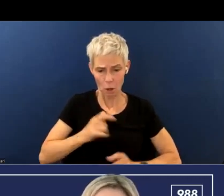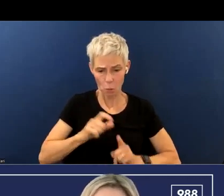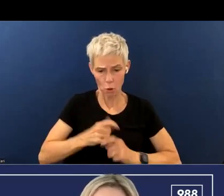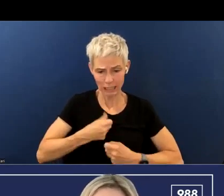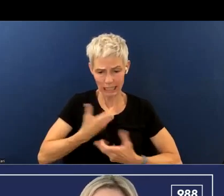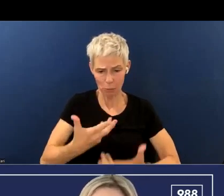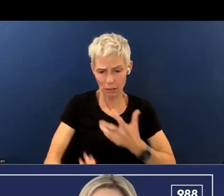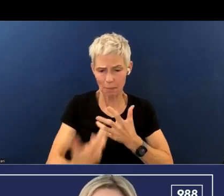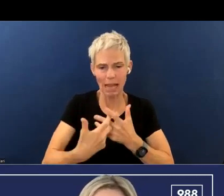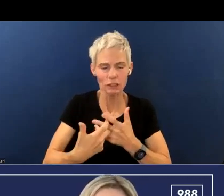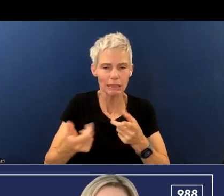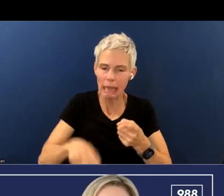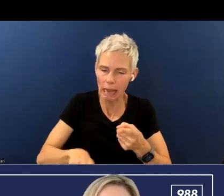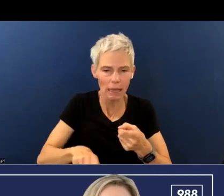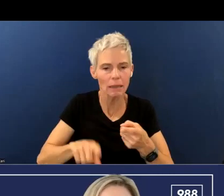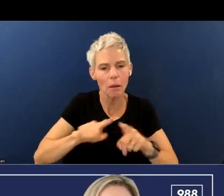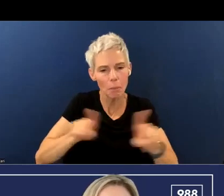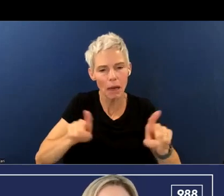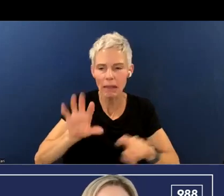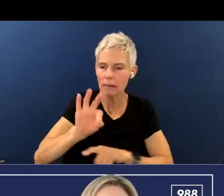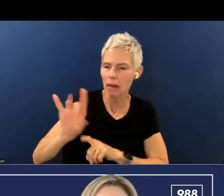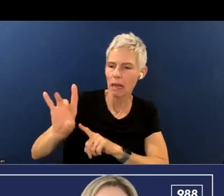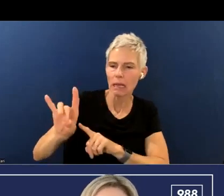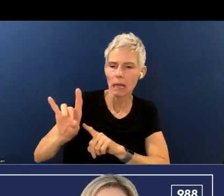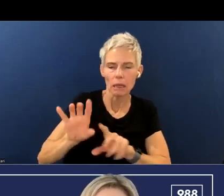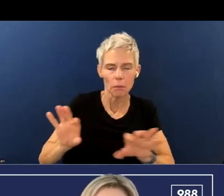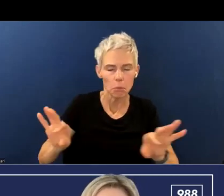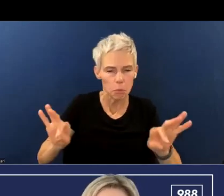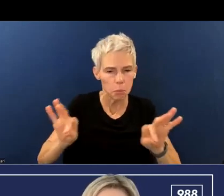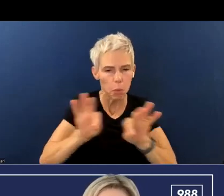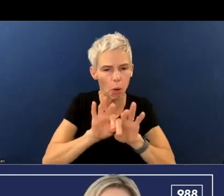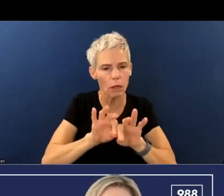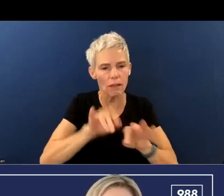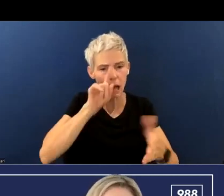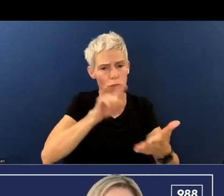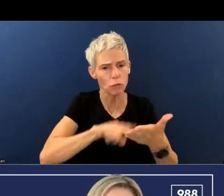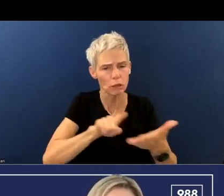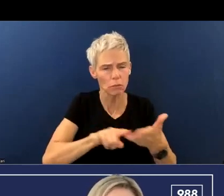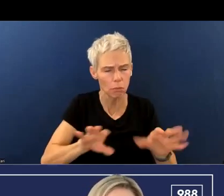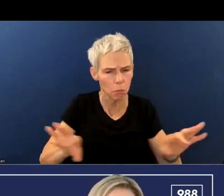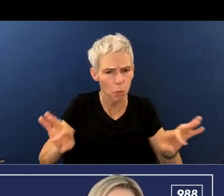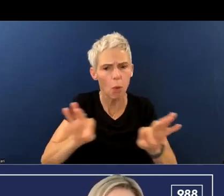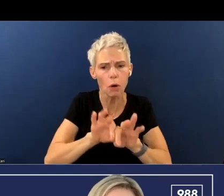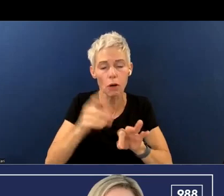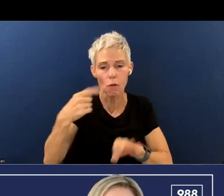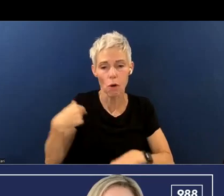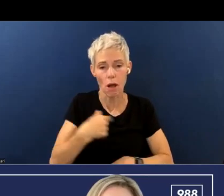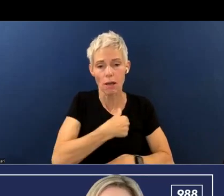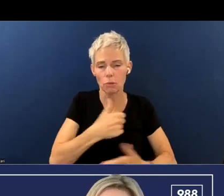how essential this 988 formative research has been to us